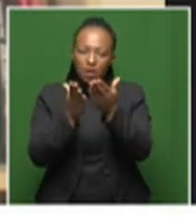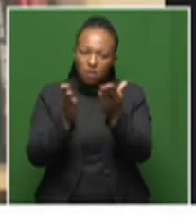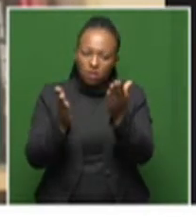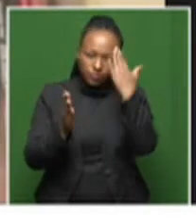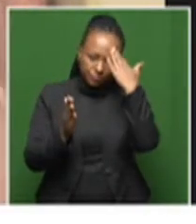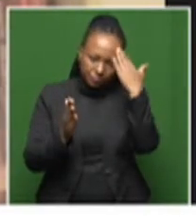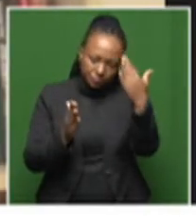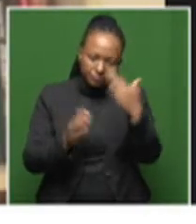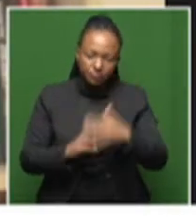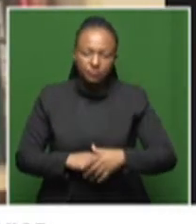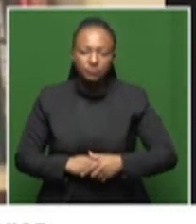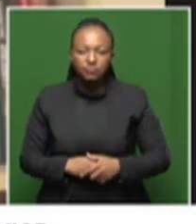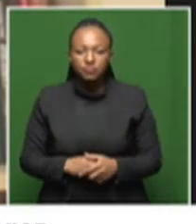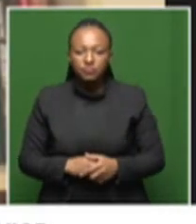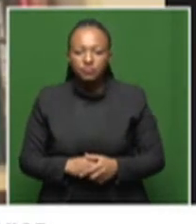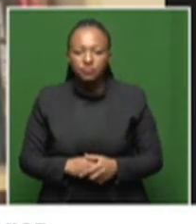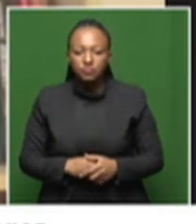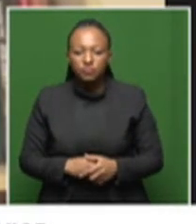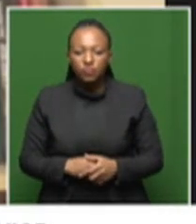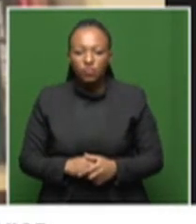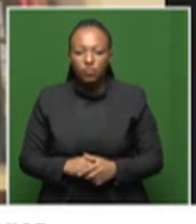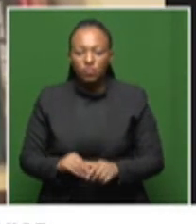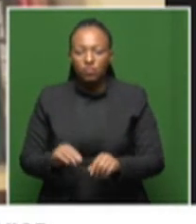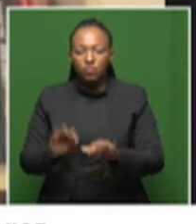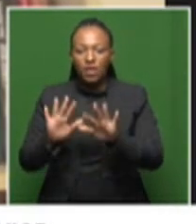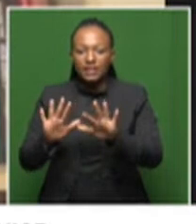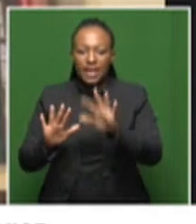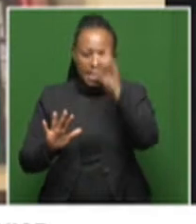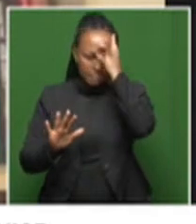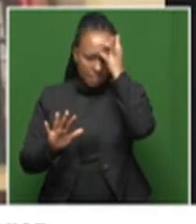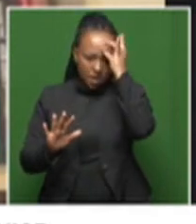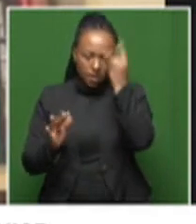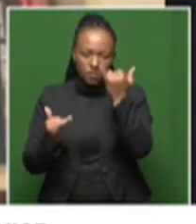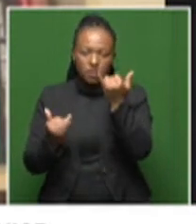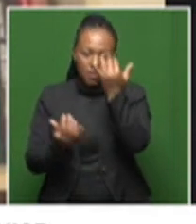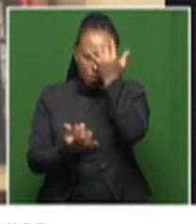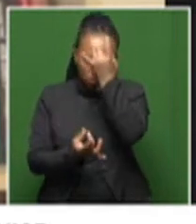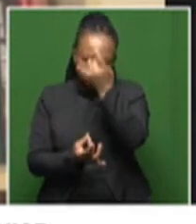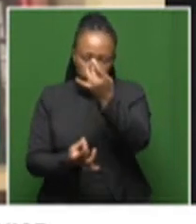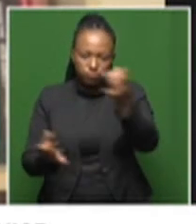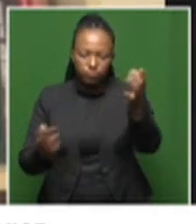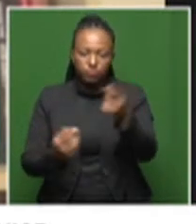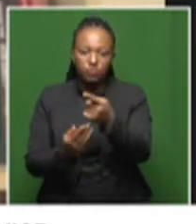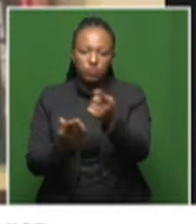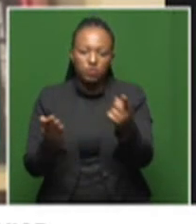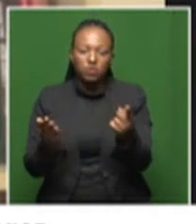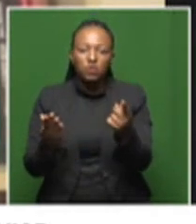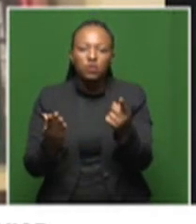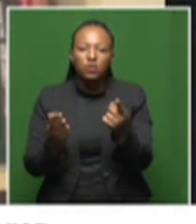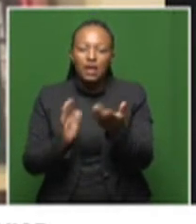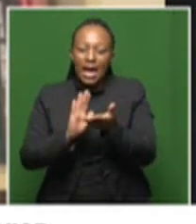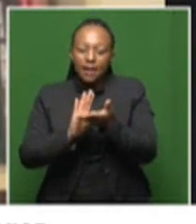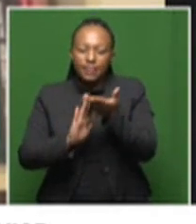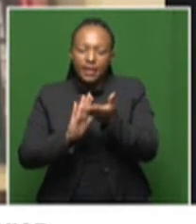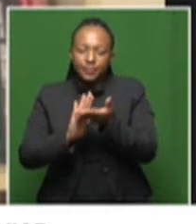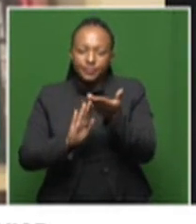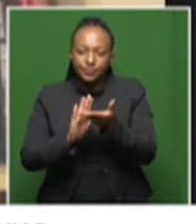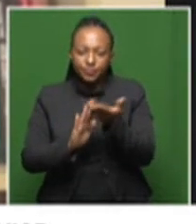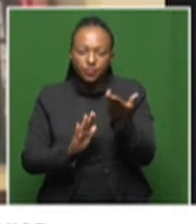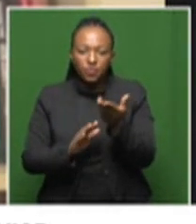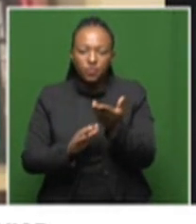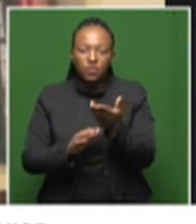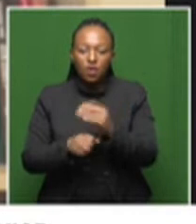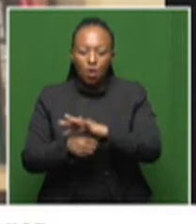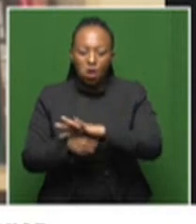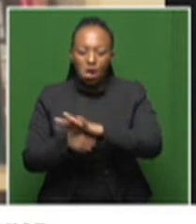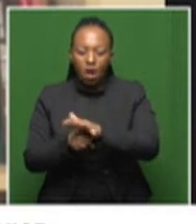So in the next 10 minutes, I'm just going to give you a brief on the update on the variants